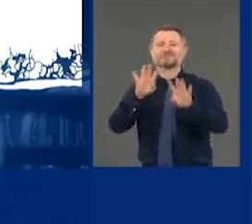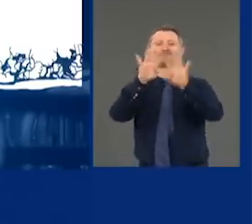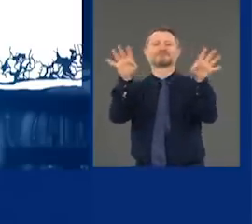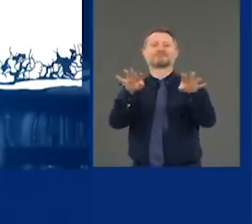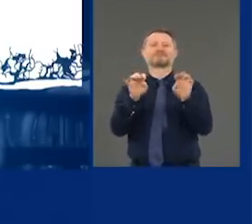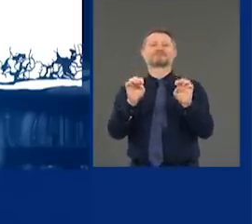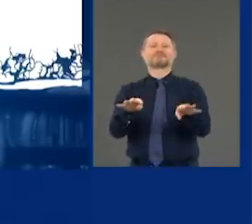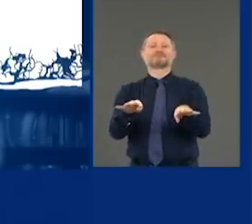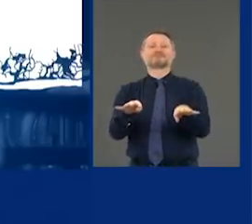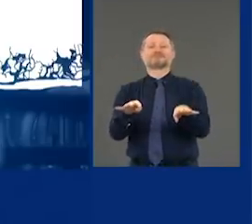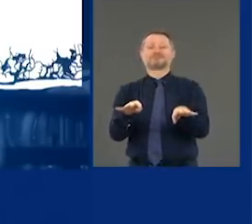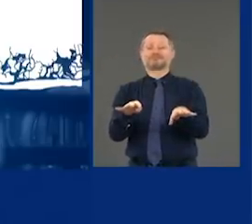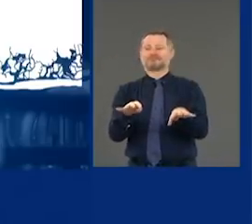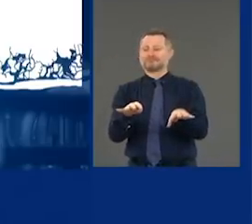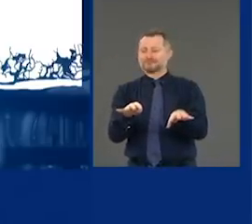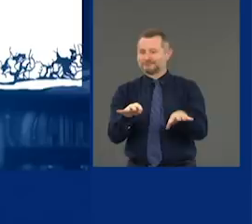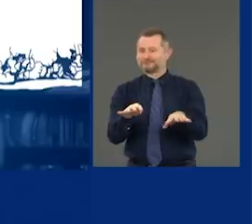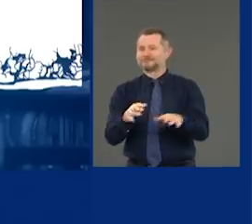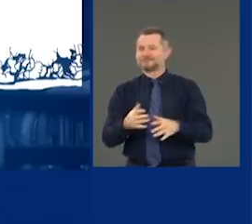know.